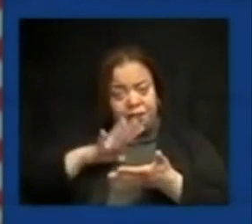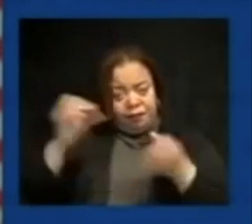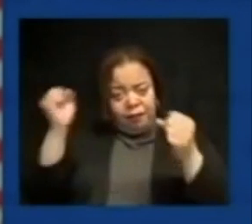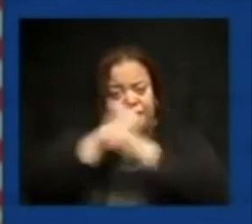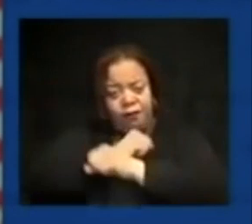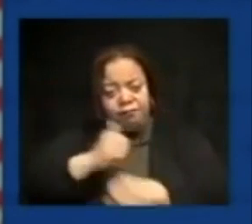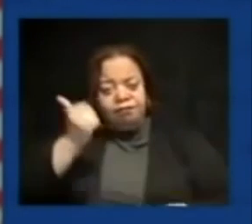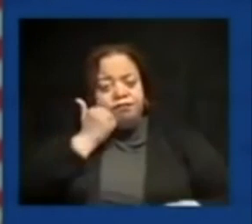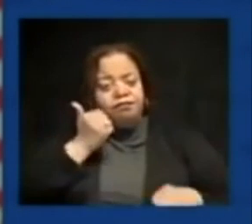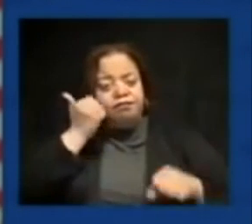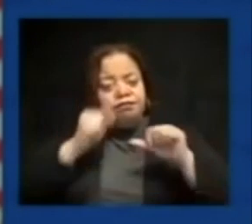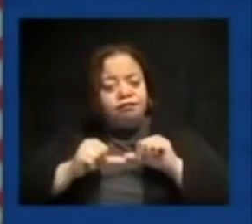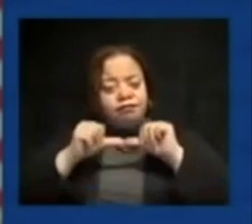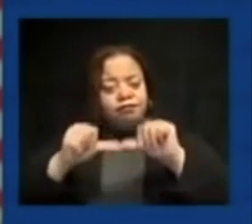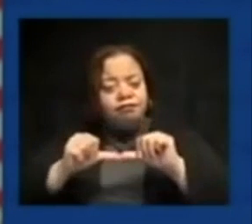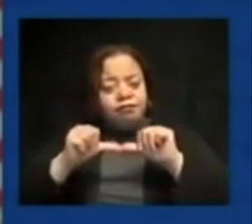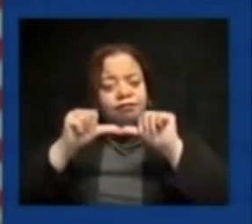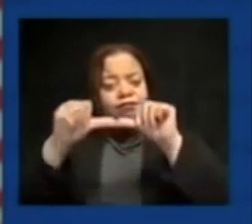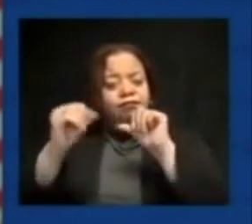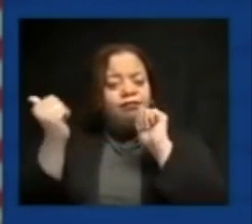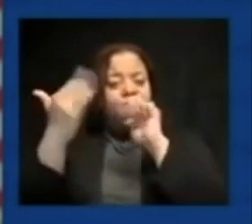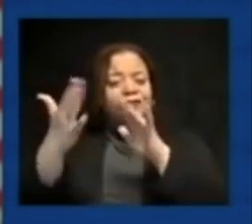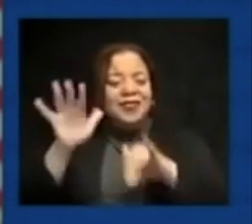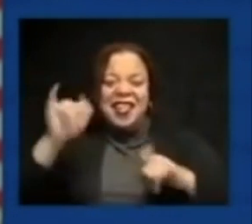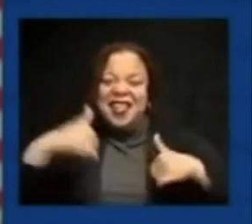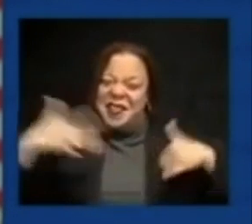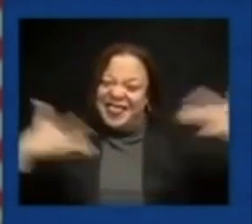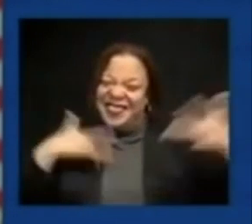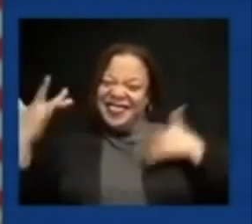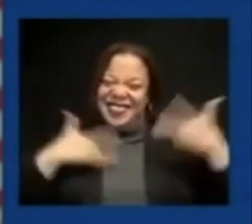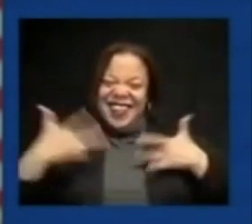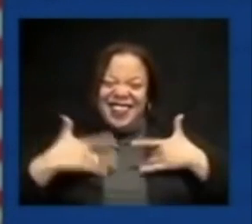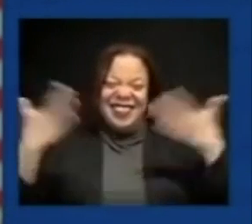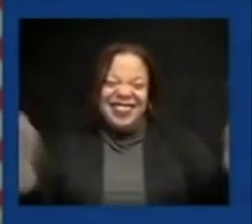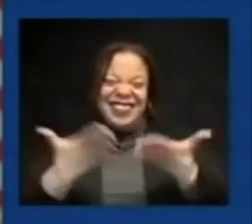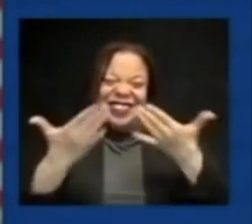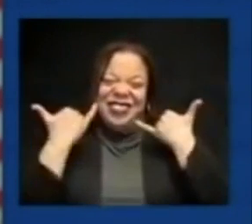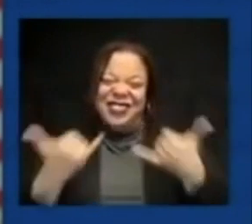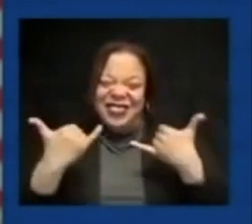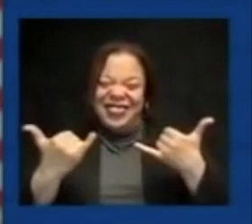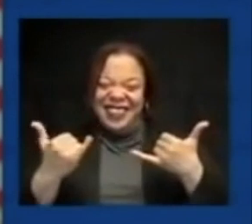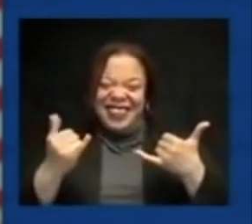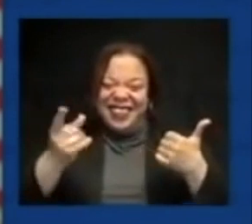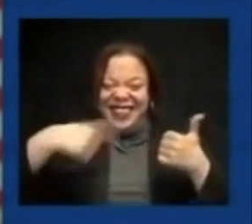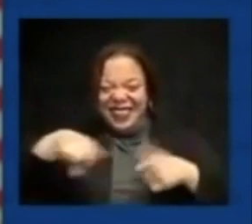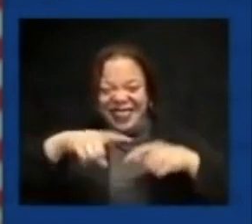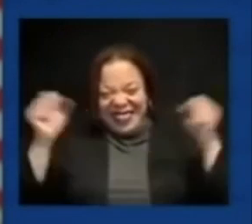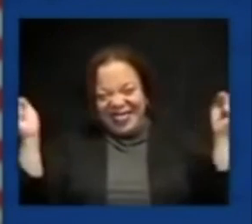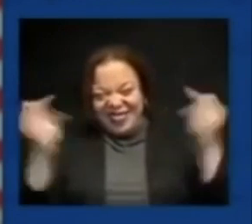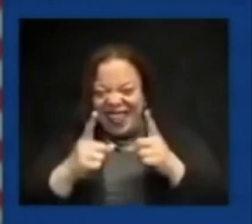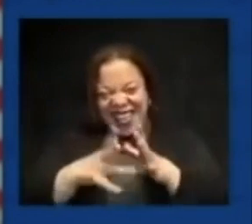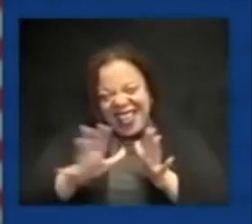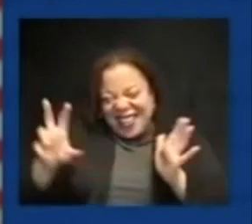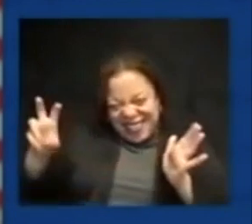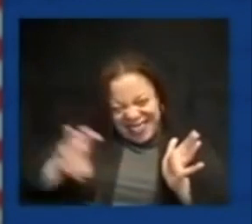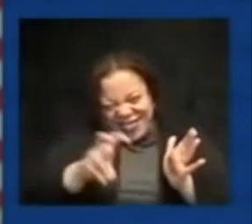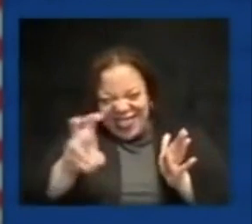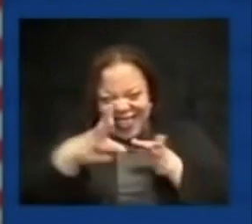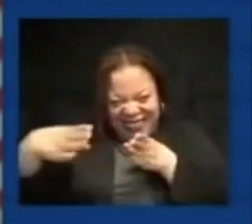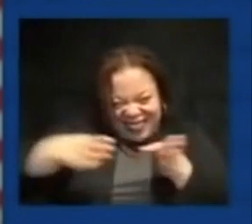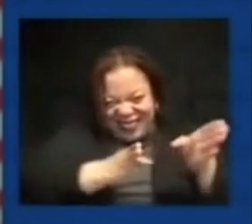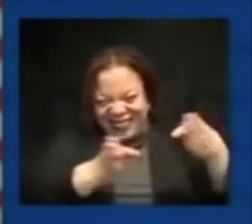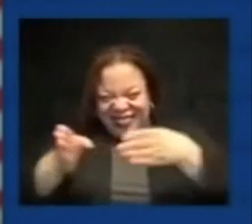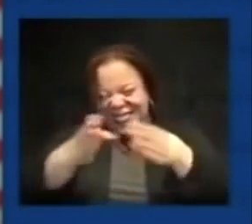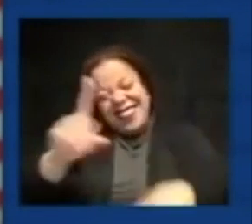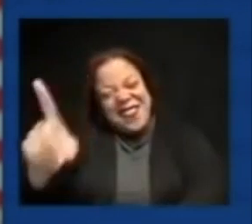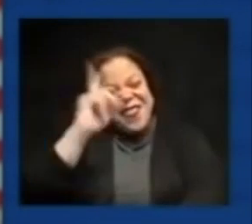so. And that is why I am so excited to be right here today, as we get back on track and focus on the next 100 days with